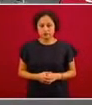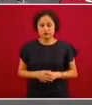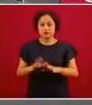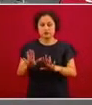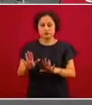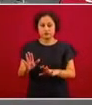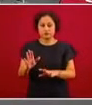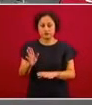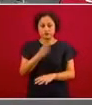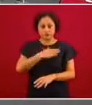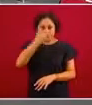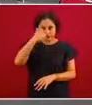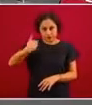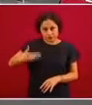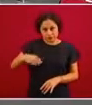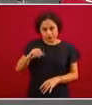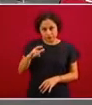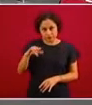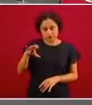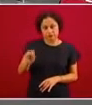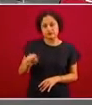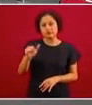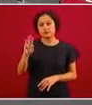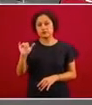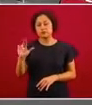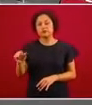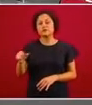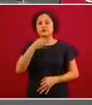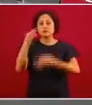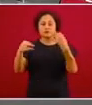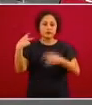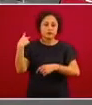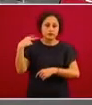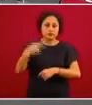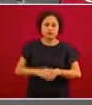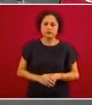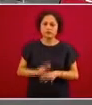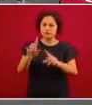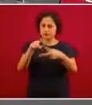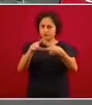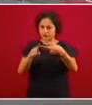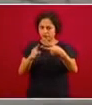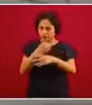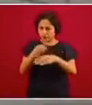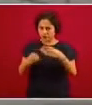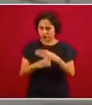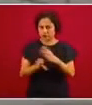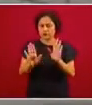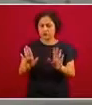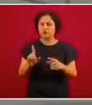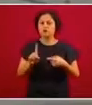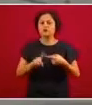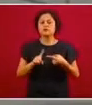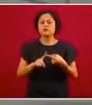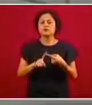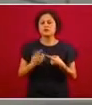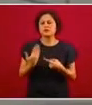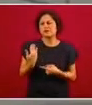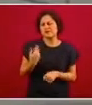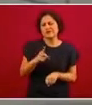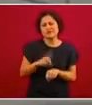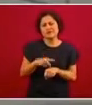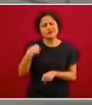Doctor, buenas noches. Carlos Guzmán de ABA Noticias de Veracruz. Dos cosas. La primera, hace algunos días había por ahí una nota